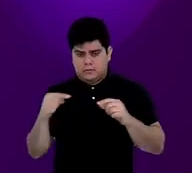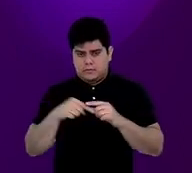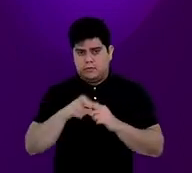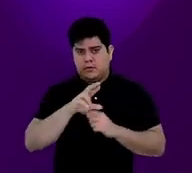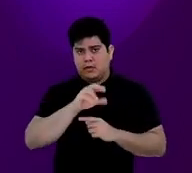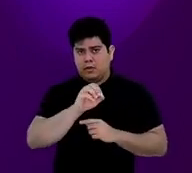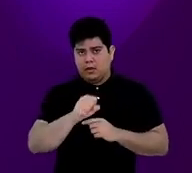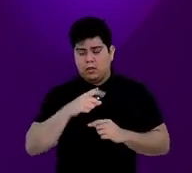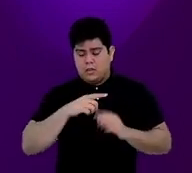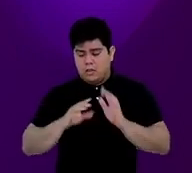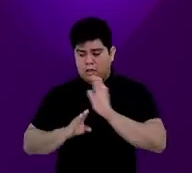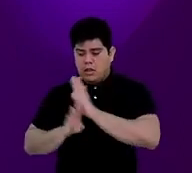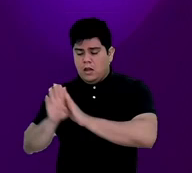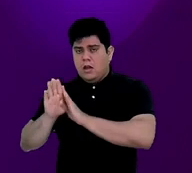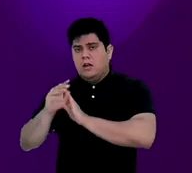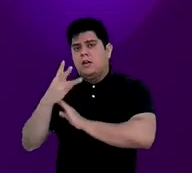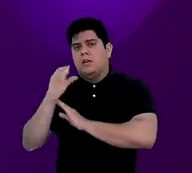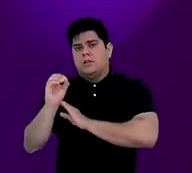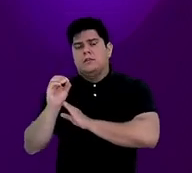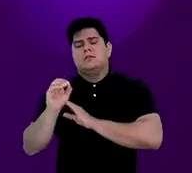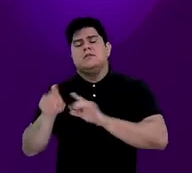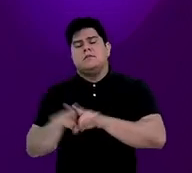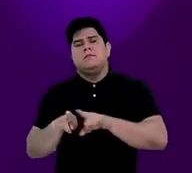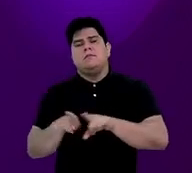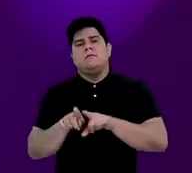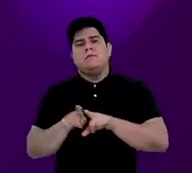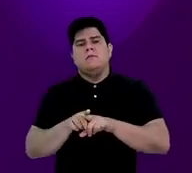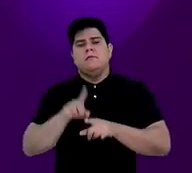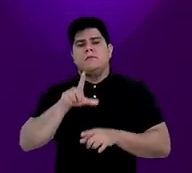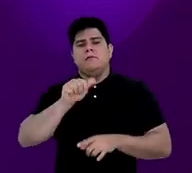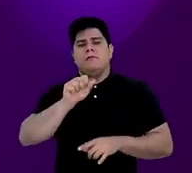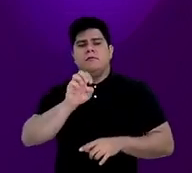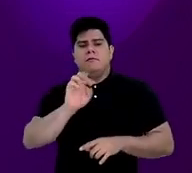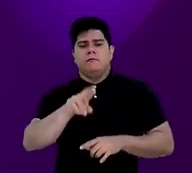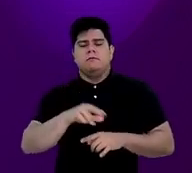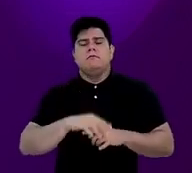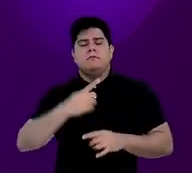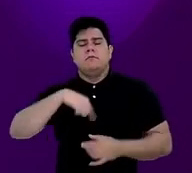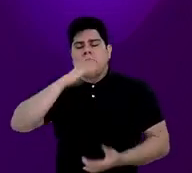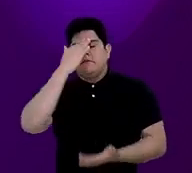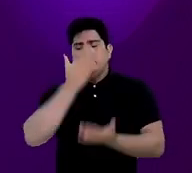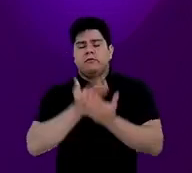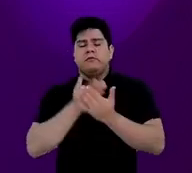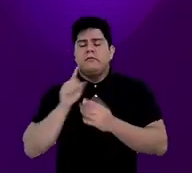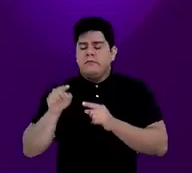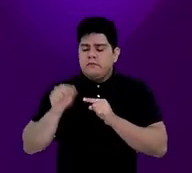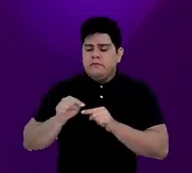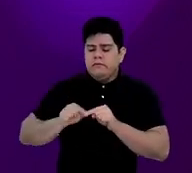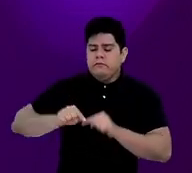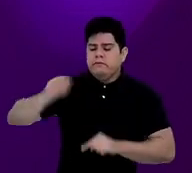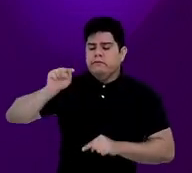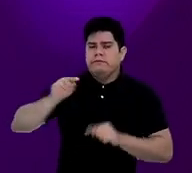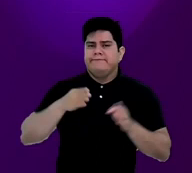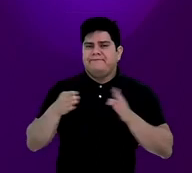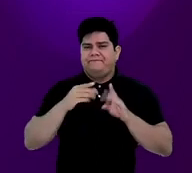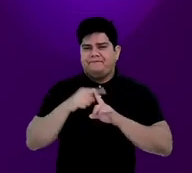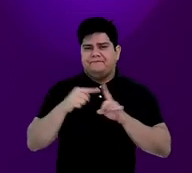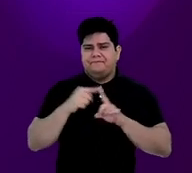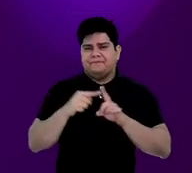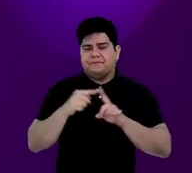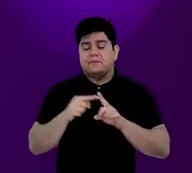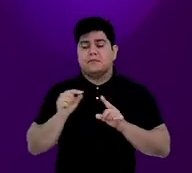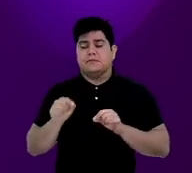what we think is that this burst of ROS is beneficial, but this burst of ROS is damaging, and